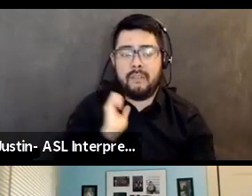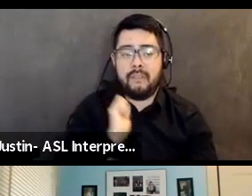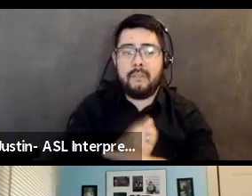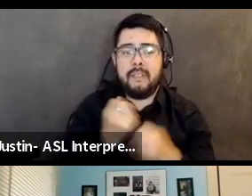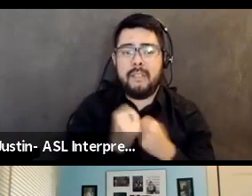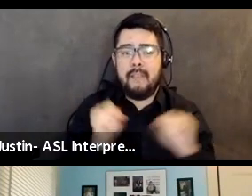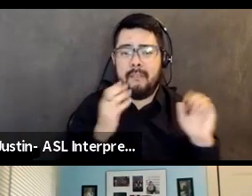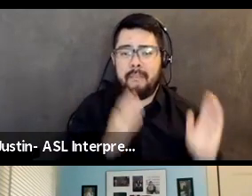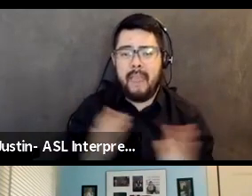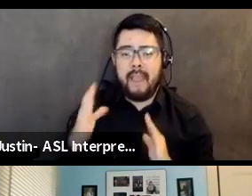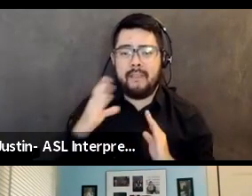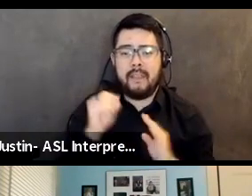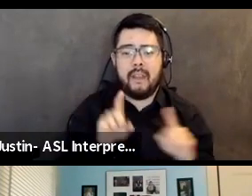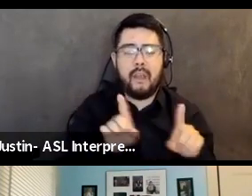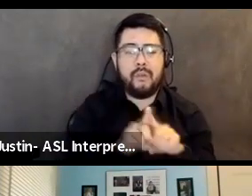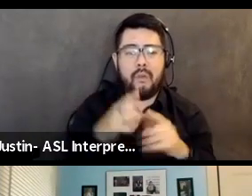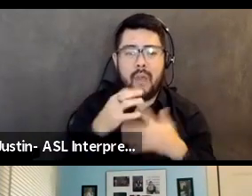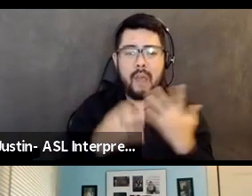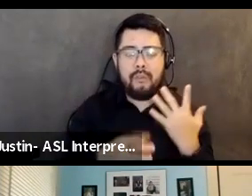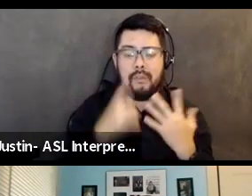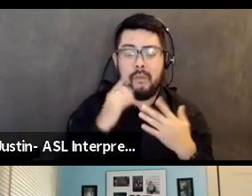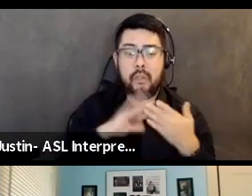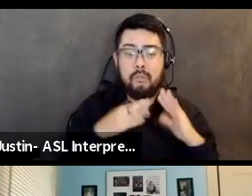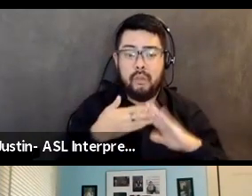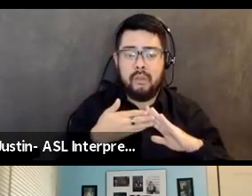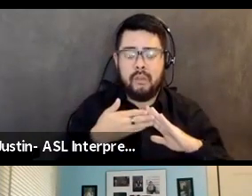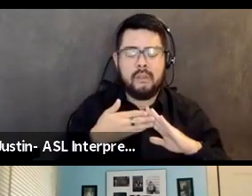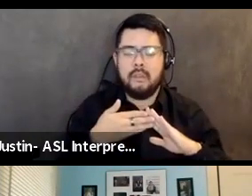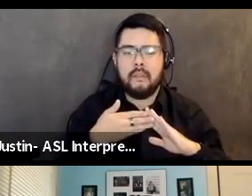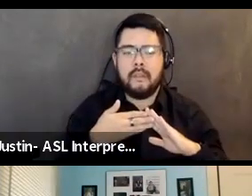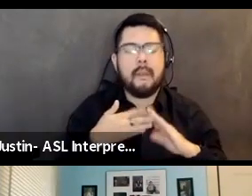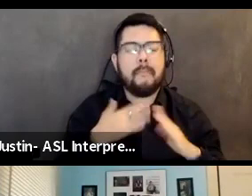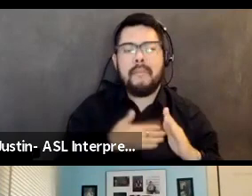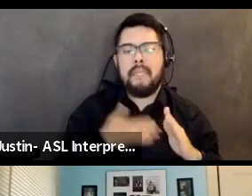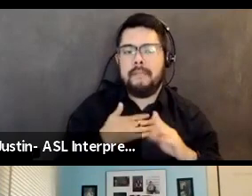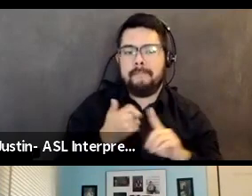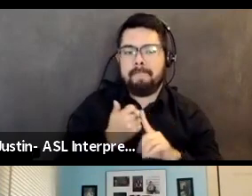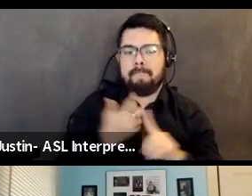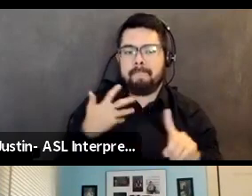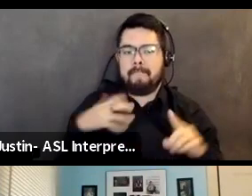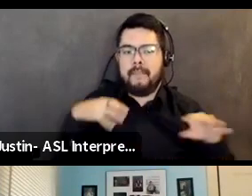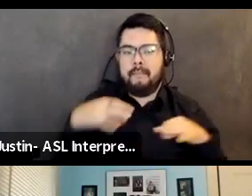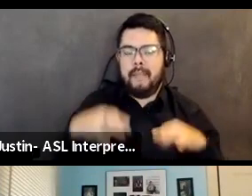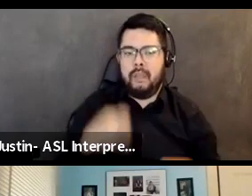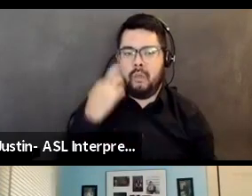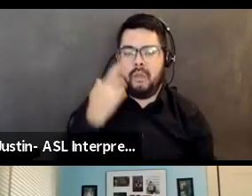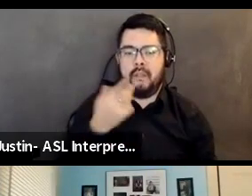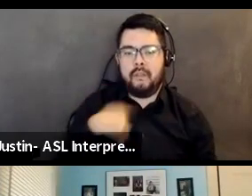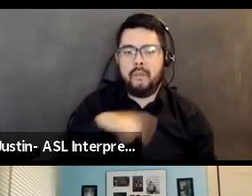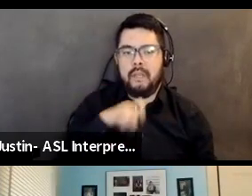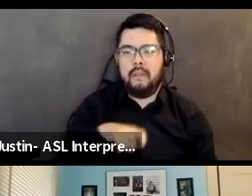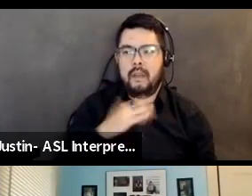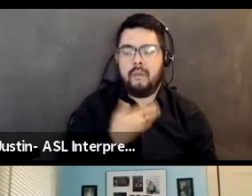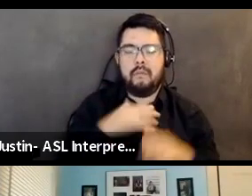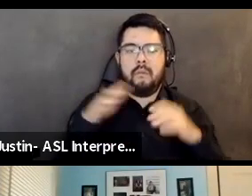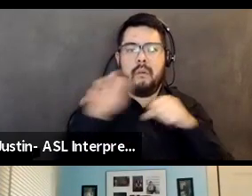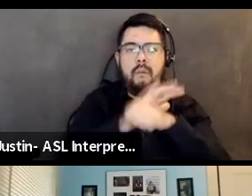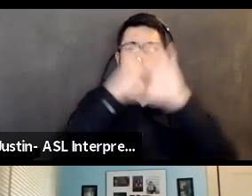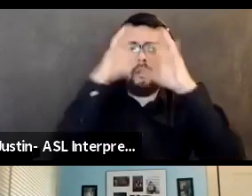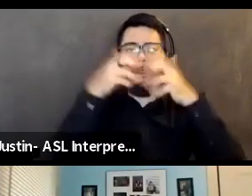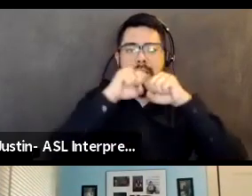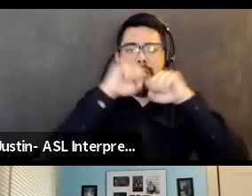options with communities why why ex please clarify the need to direct the system to do this